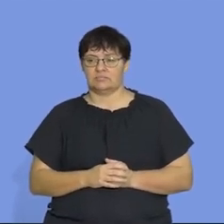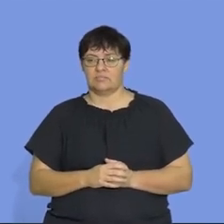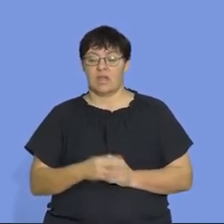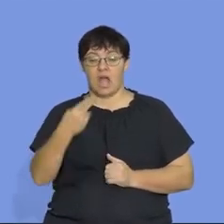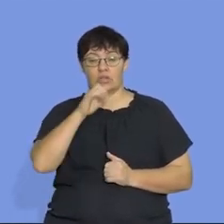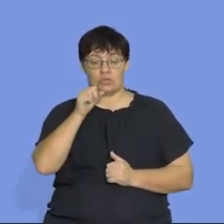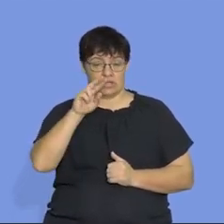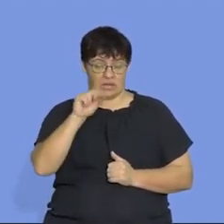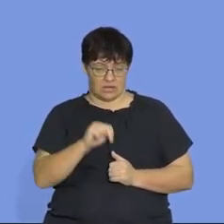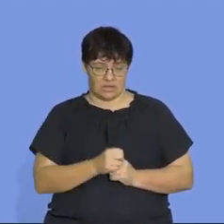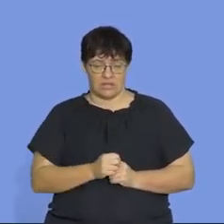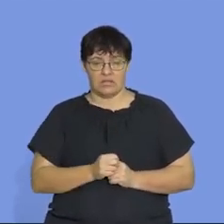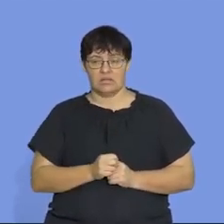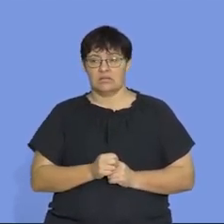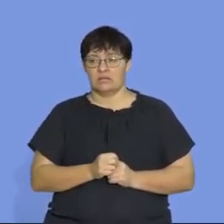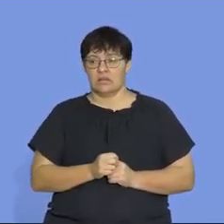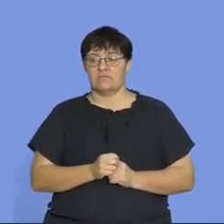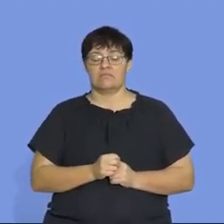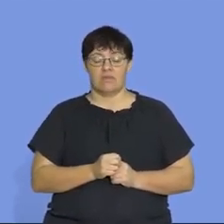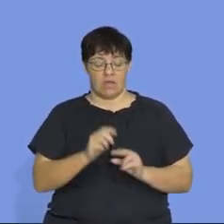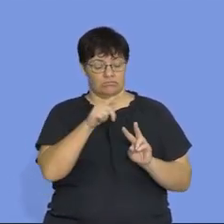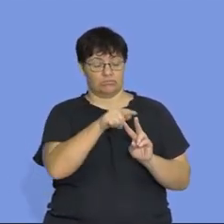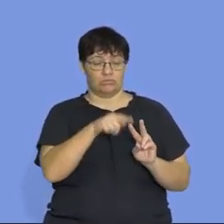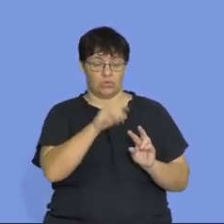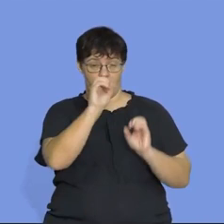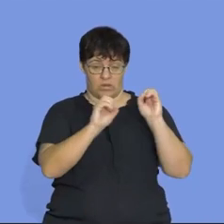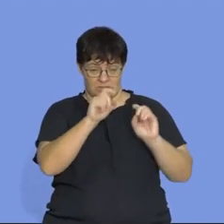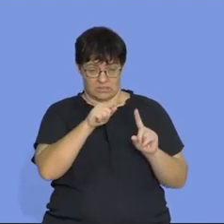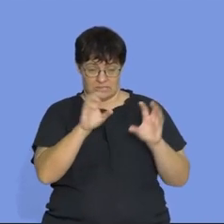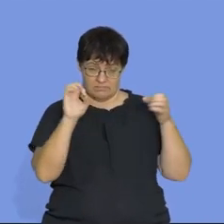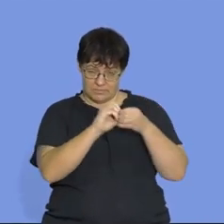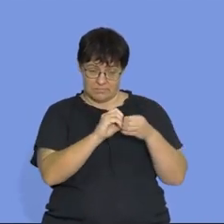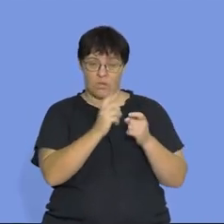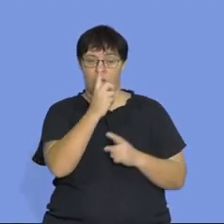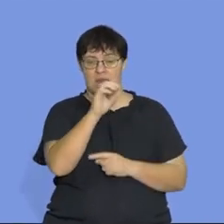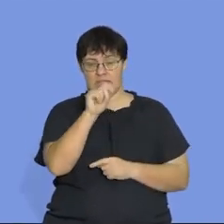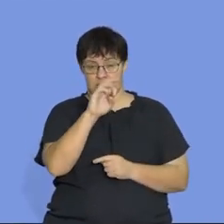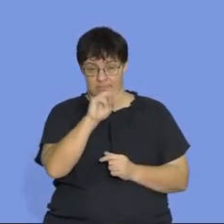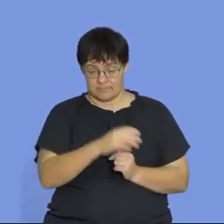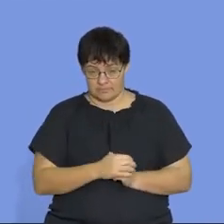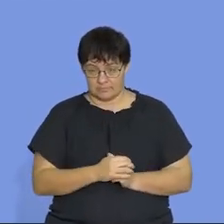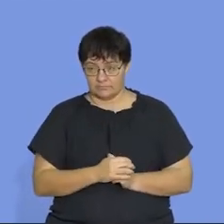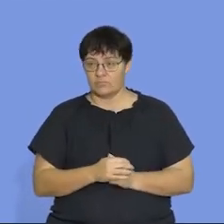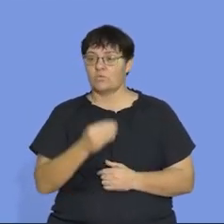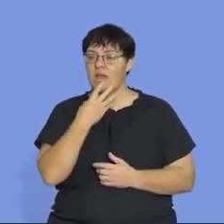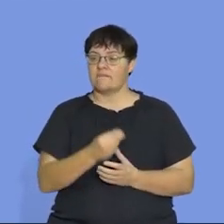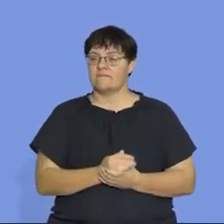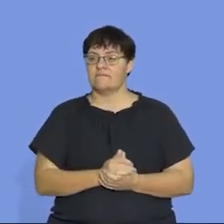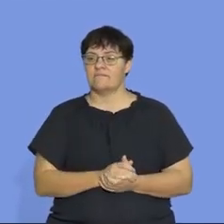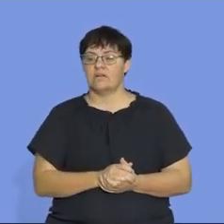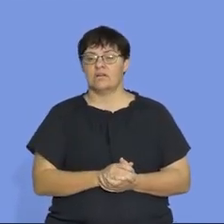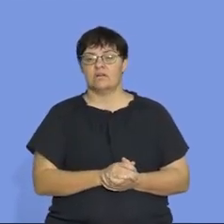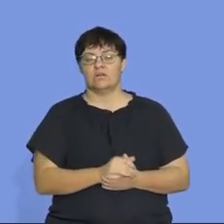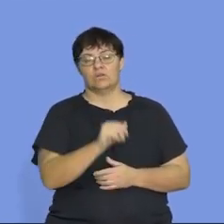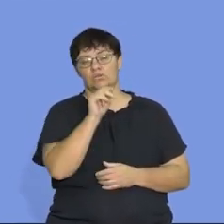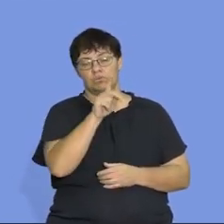a diatomic molecule of an element, okay? So if we balance this equation, we'll have 2 moles of